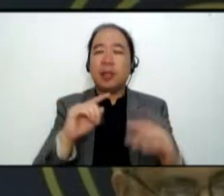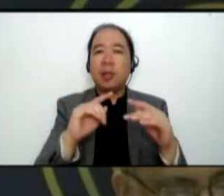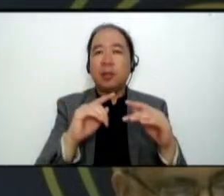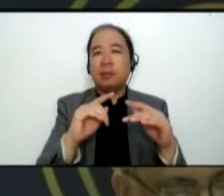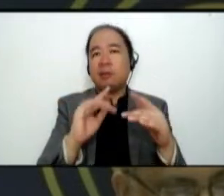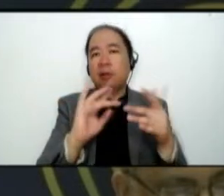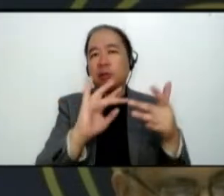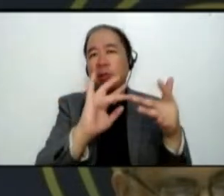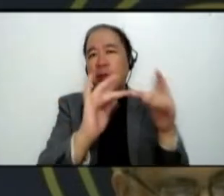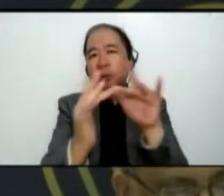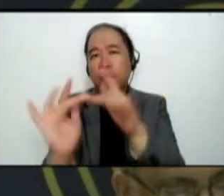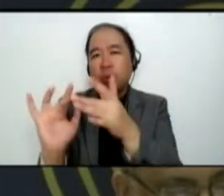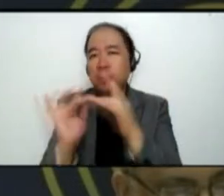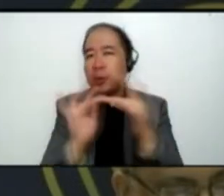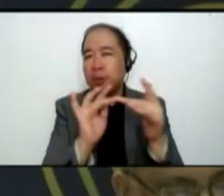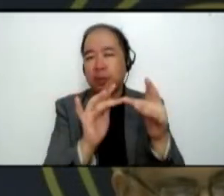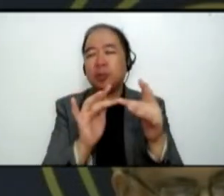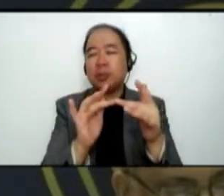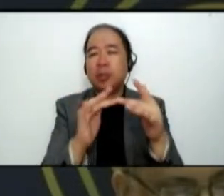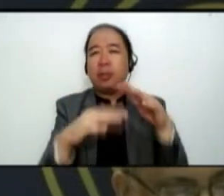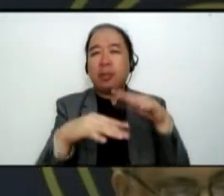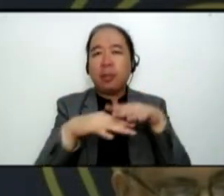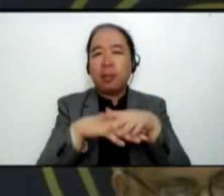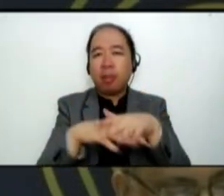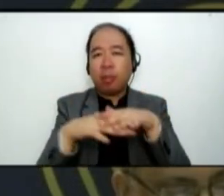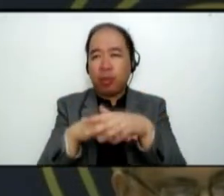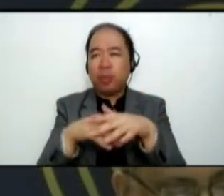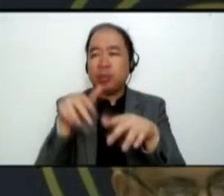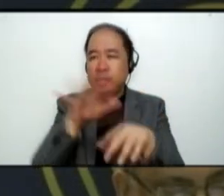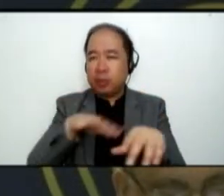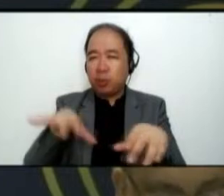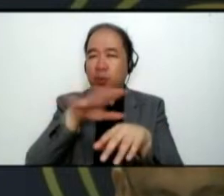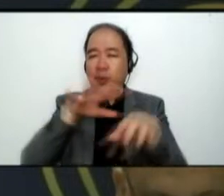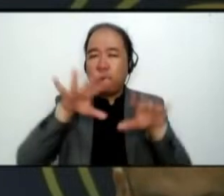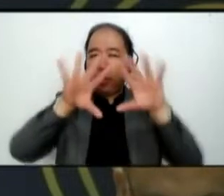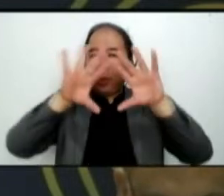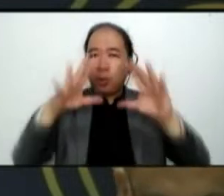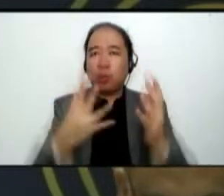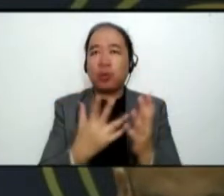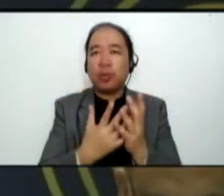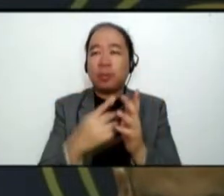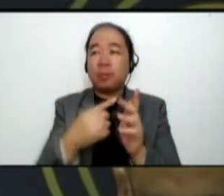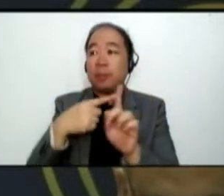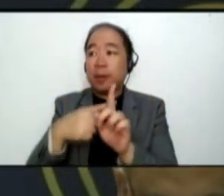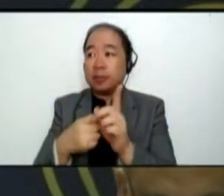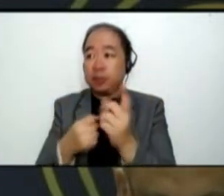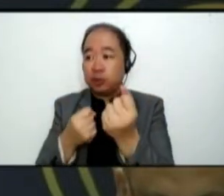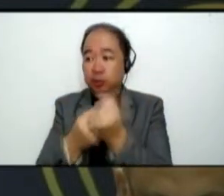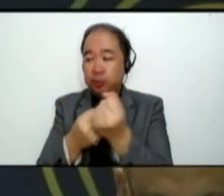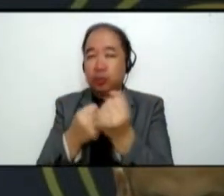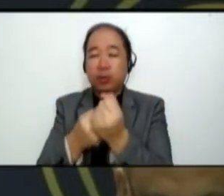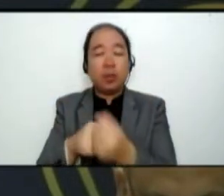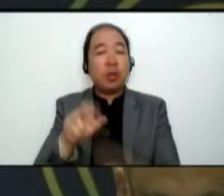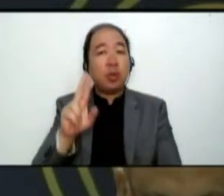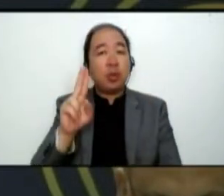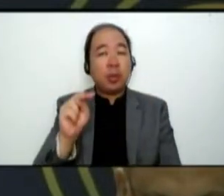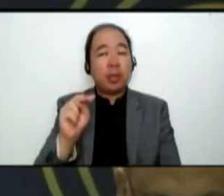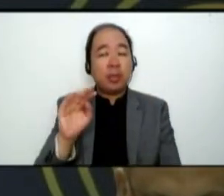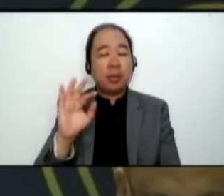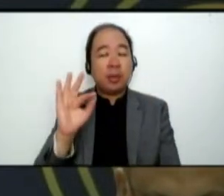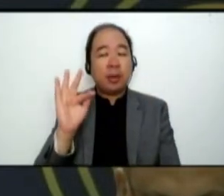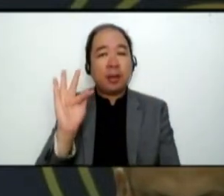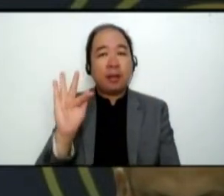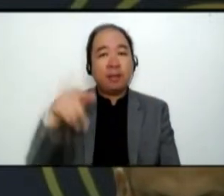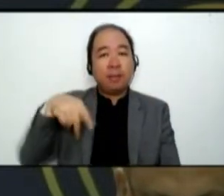world, I think the big support from, UNFPA, for example, so really helps